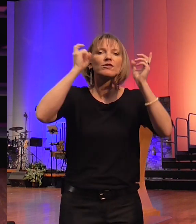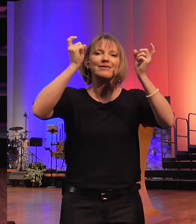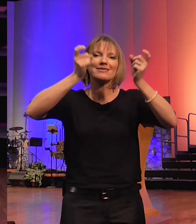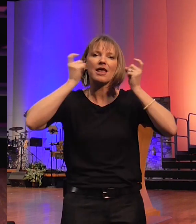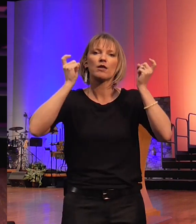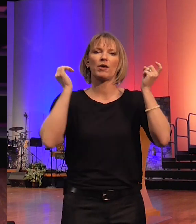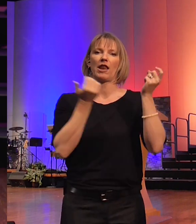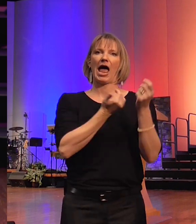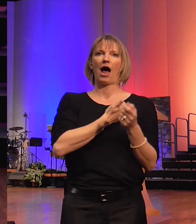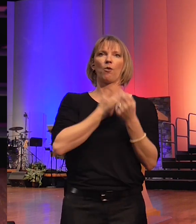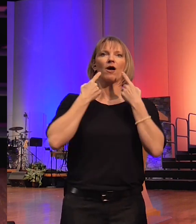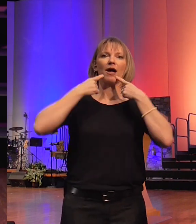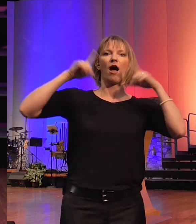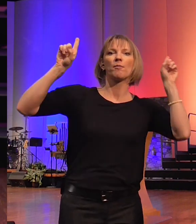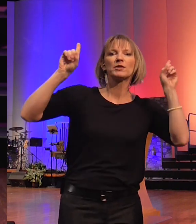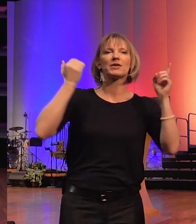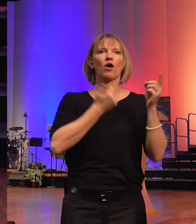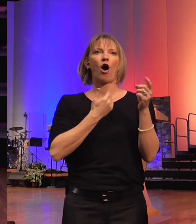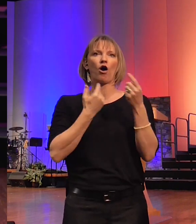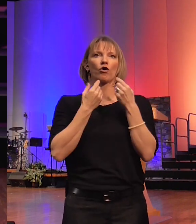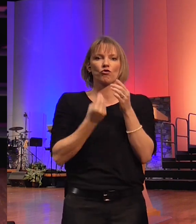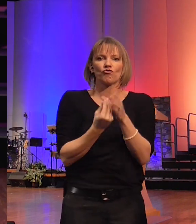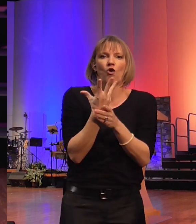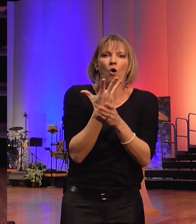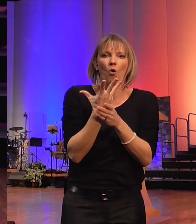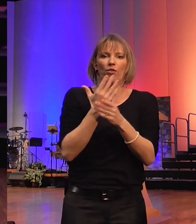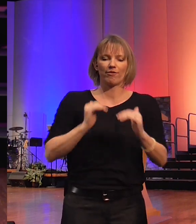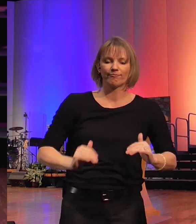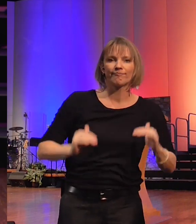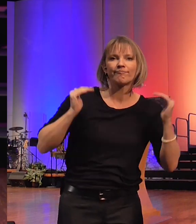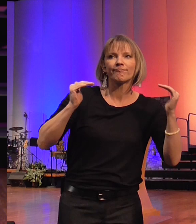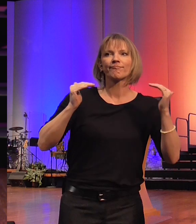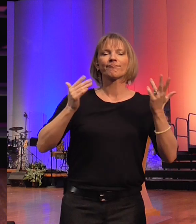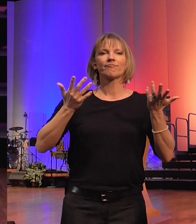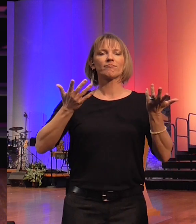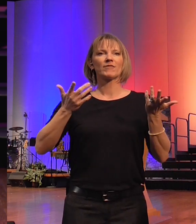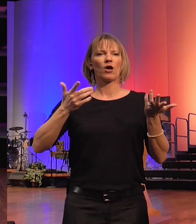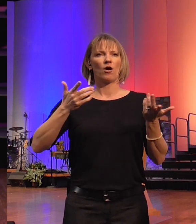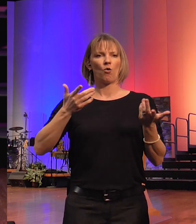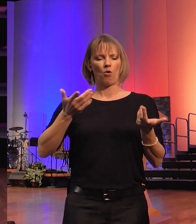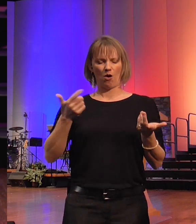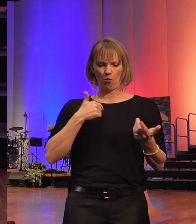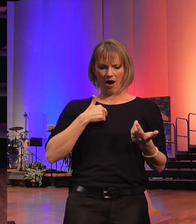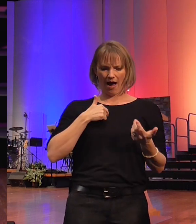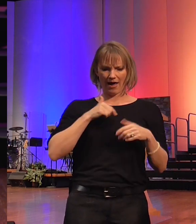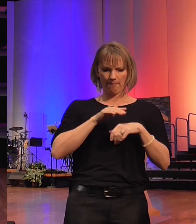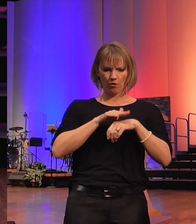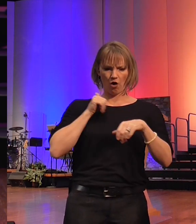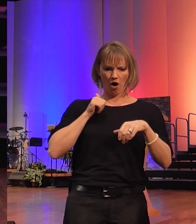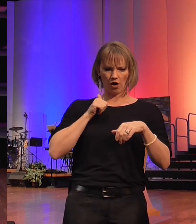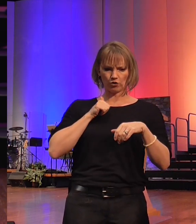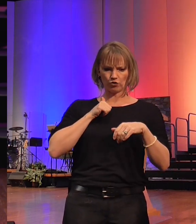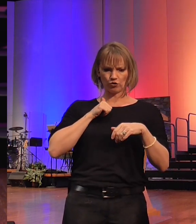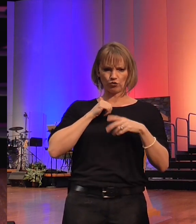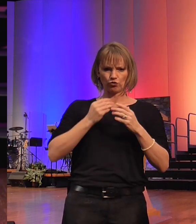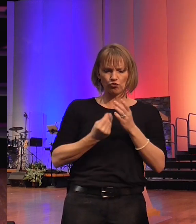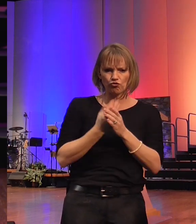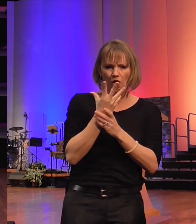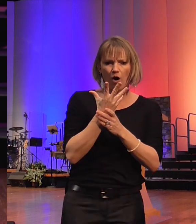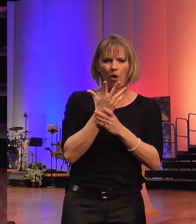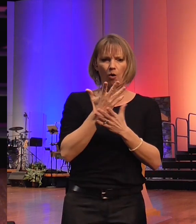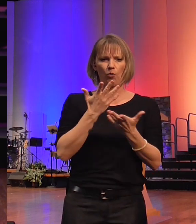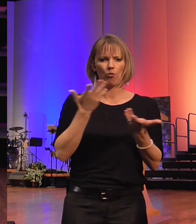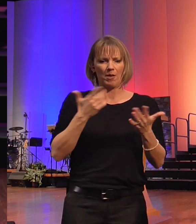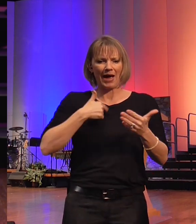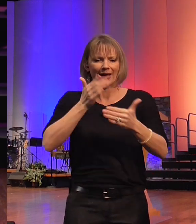our accomplishments and our growth, and to always ask ourselves, what am I being called to grow into? What am I completing in my life